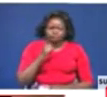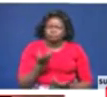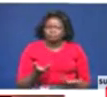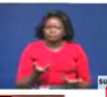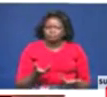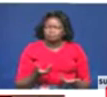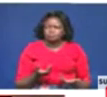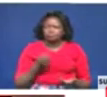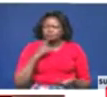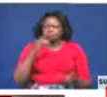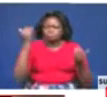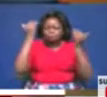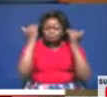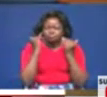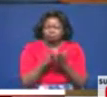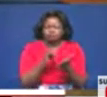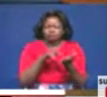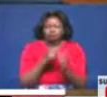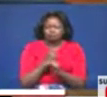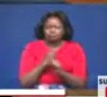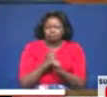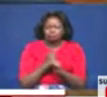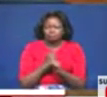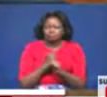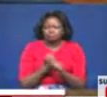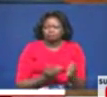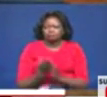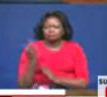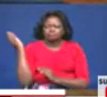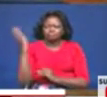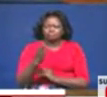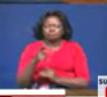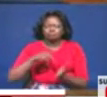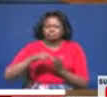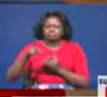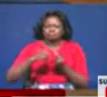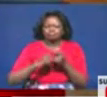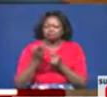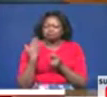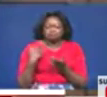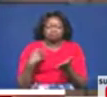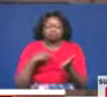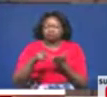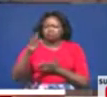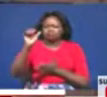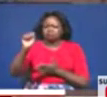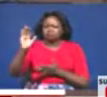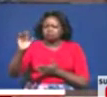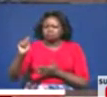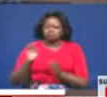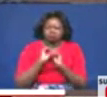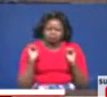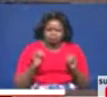Wekesa further told the court that the project was done through direct procurement, and by then there was no procurement act. They used